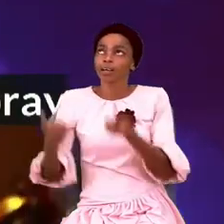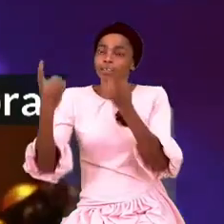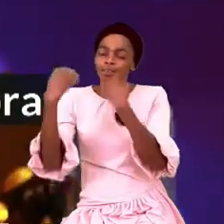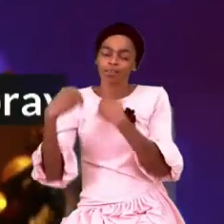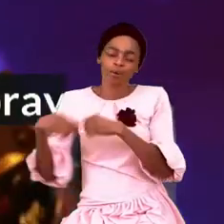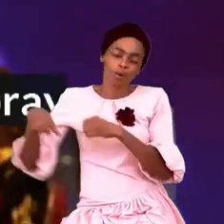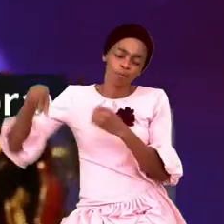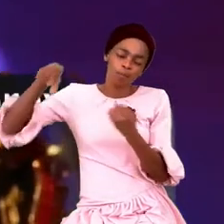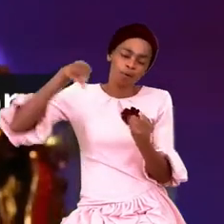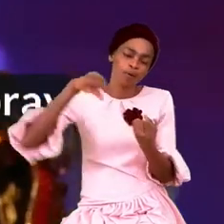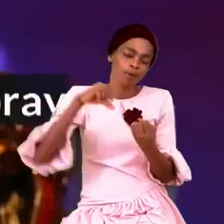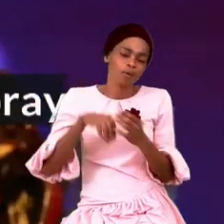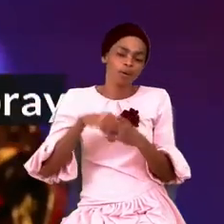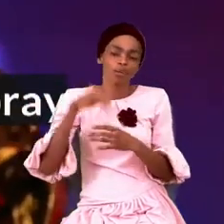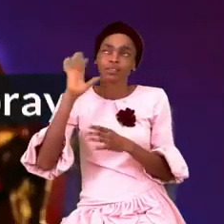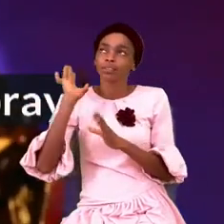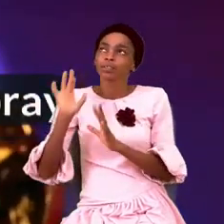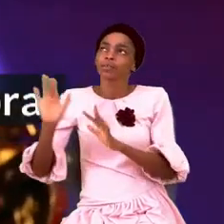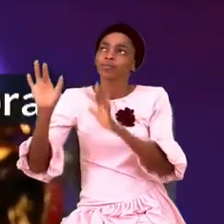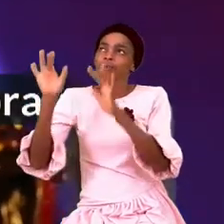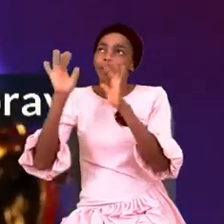pray.